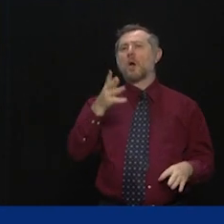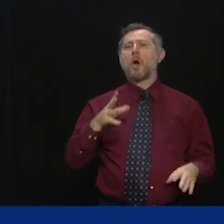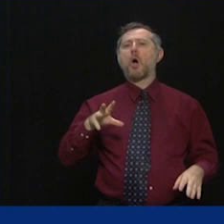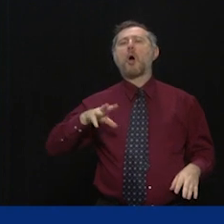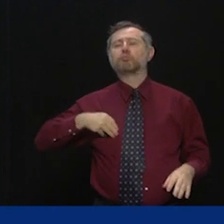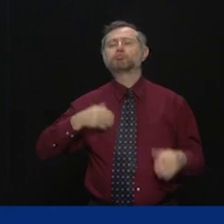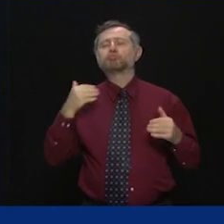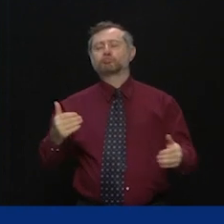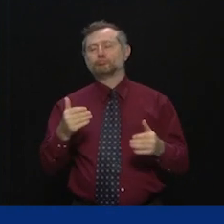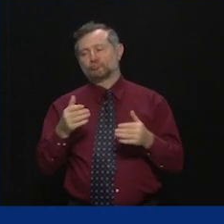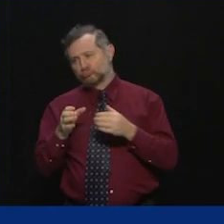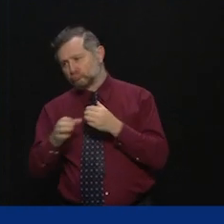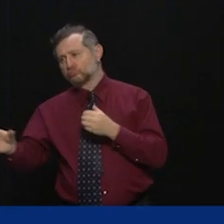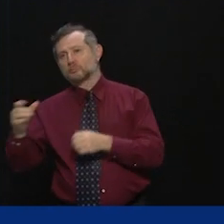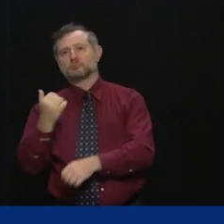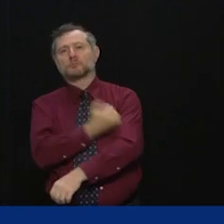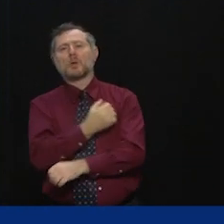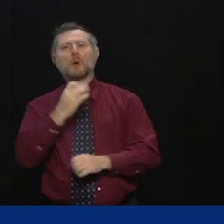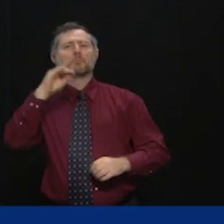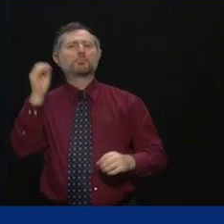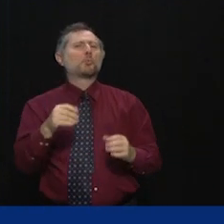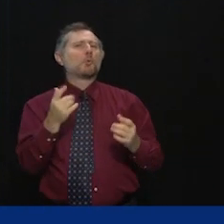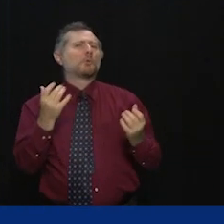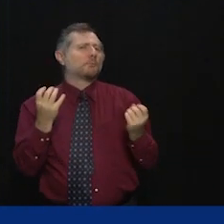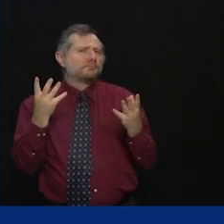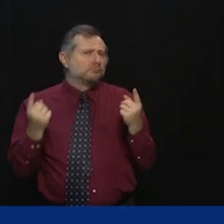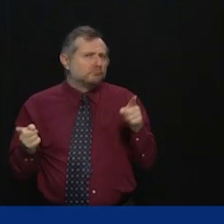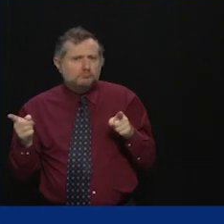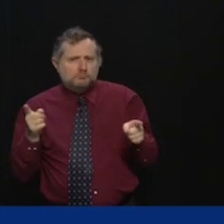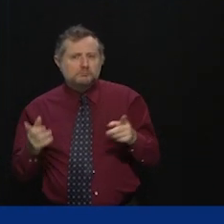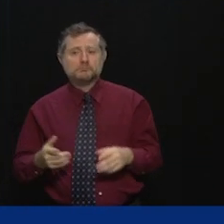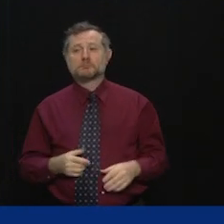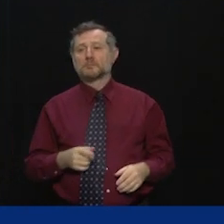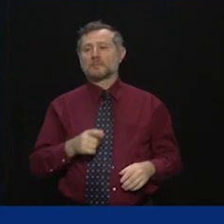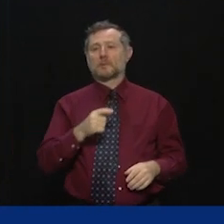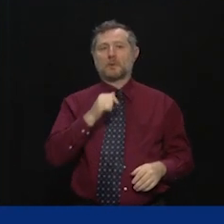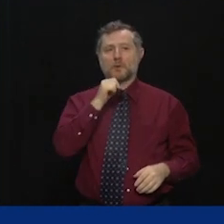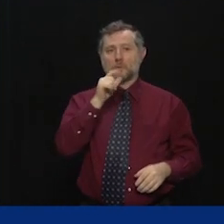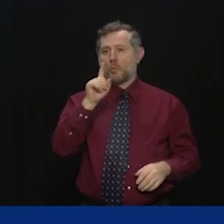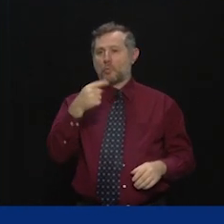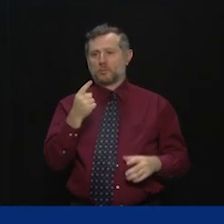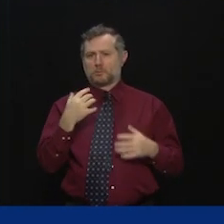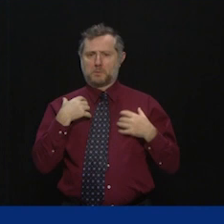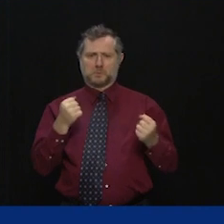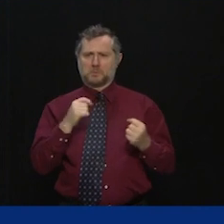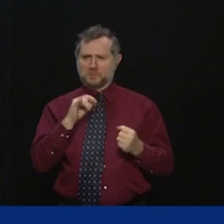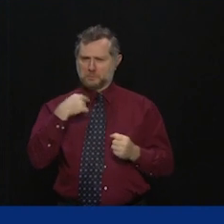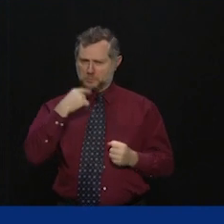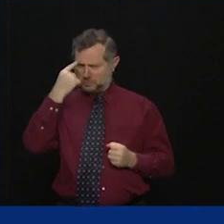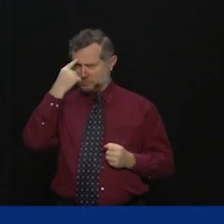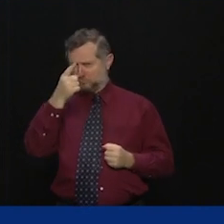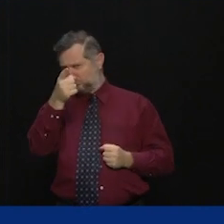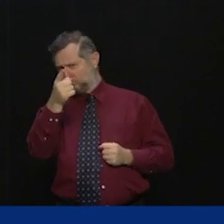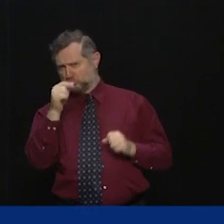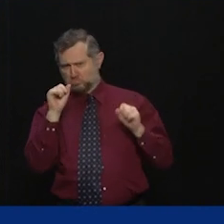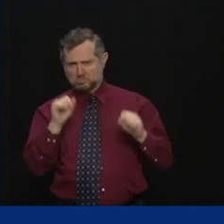governor nor the only employer trying to find these people. What makes you think you can find enough of them?